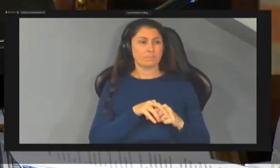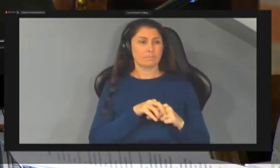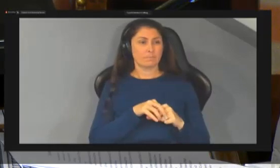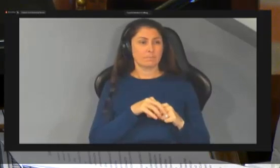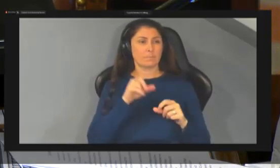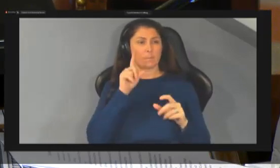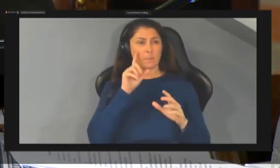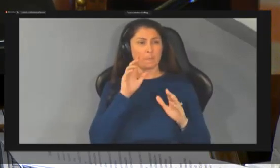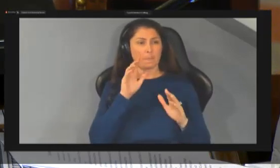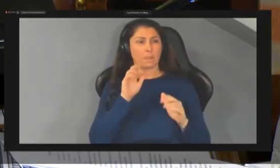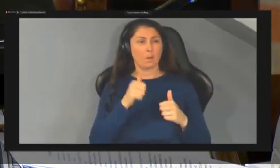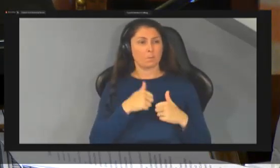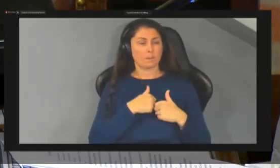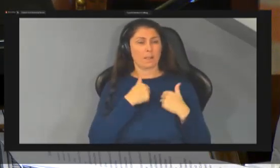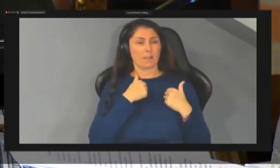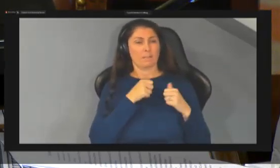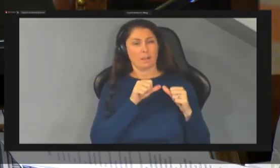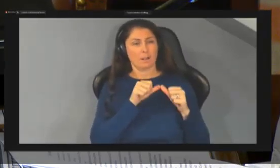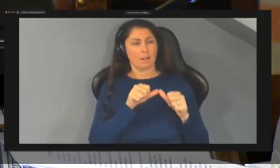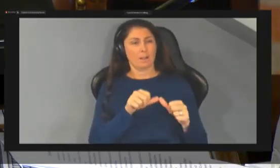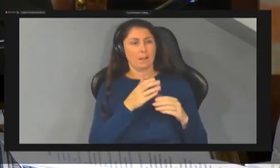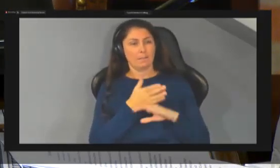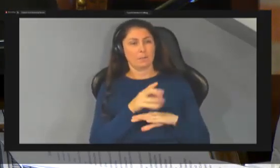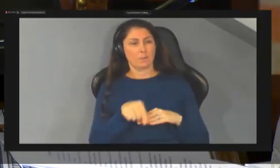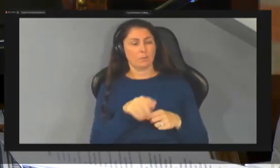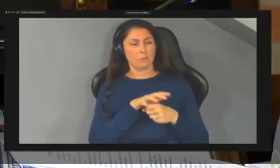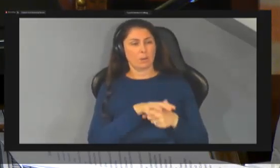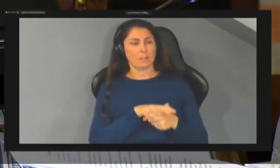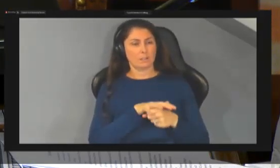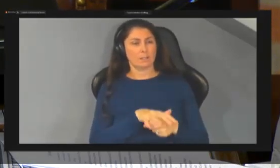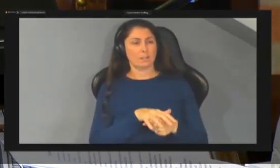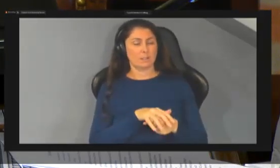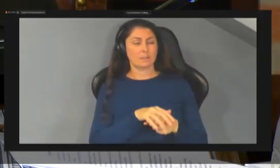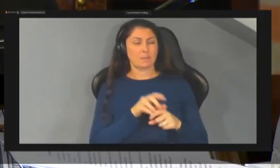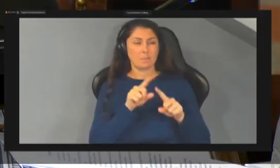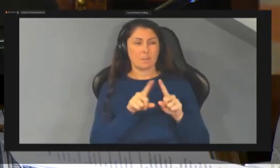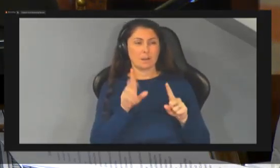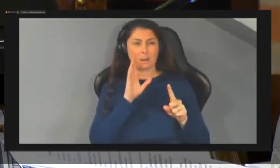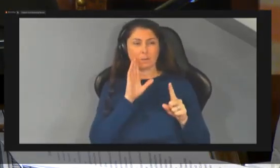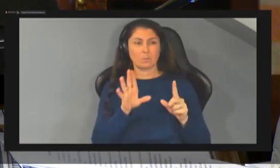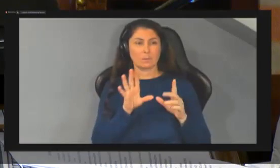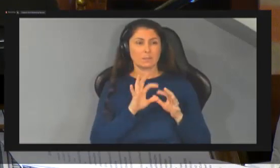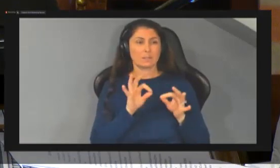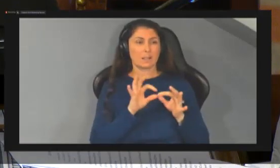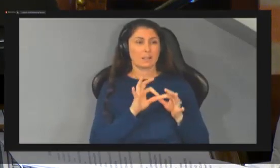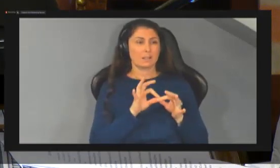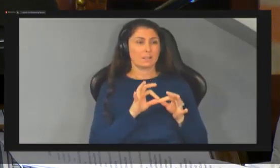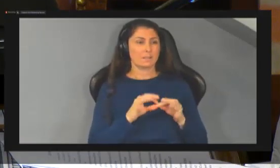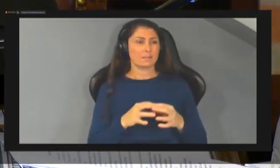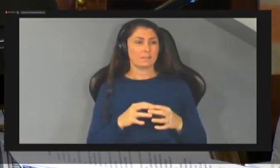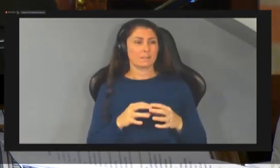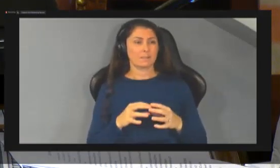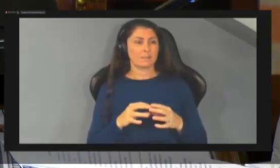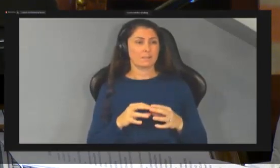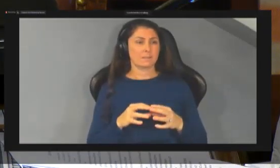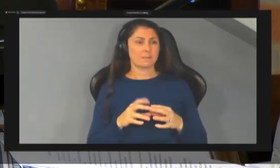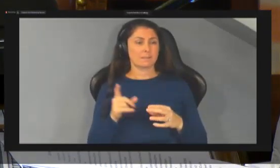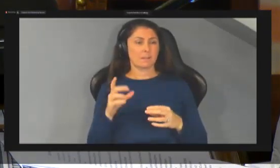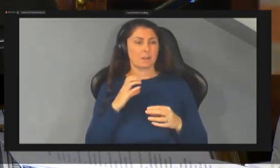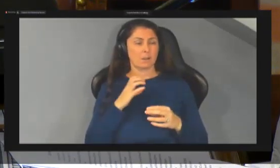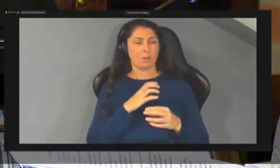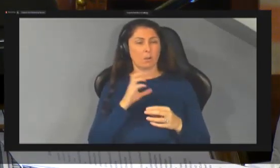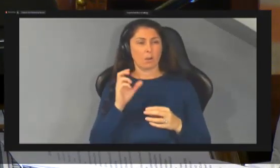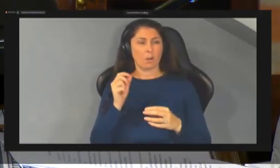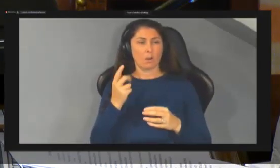I hope to live to the end of my term after this, all this stress. But anyway, so I will say, I think Councilman Coghill, you